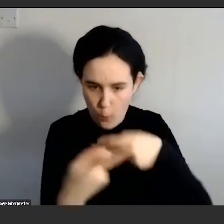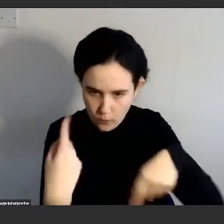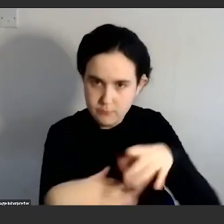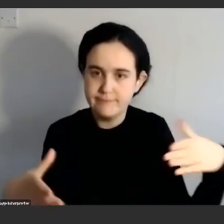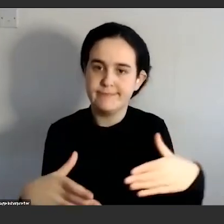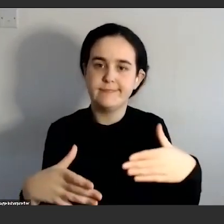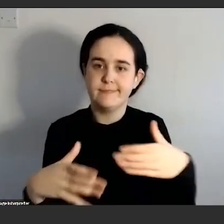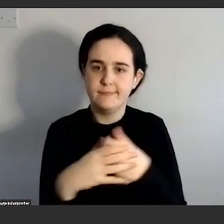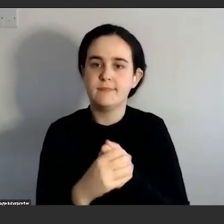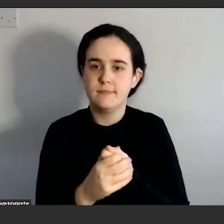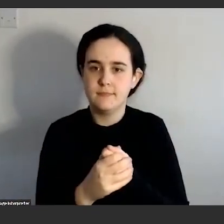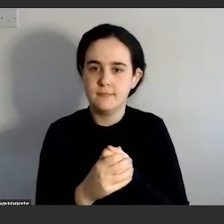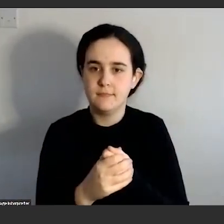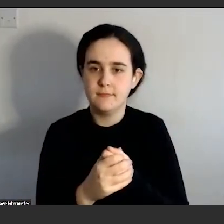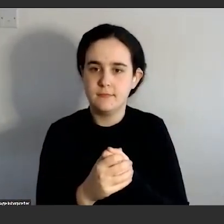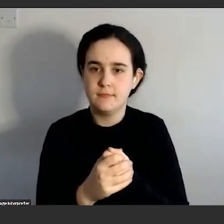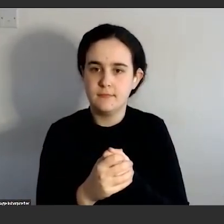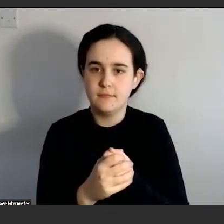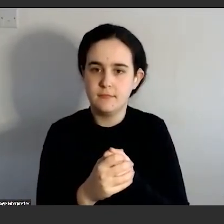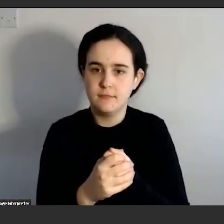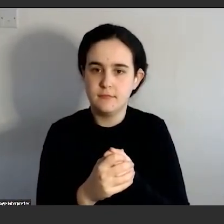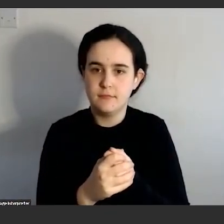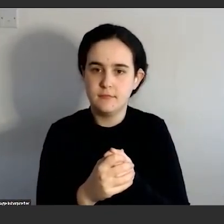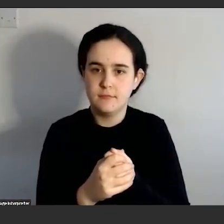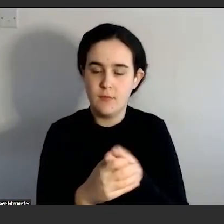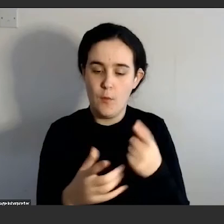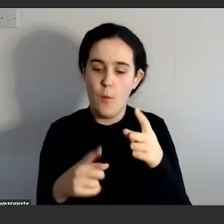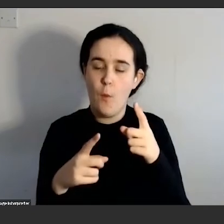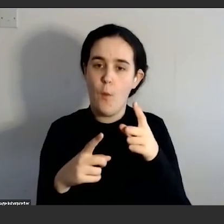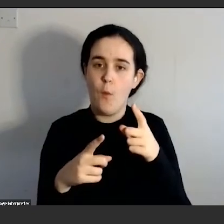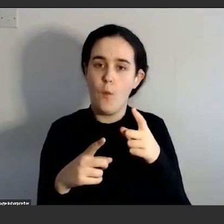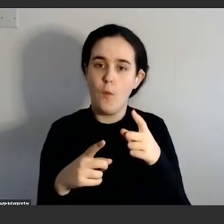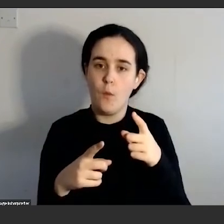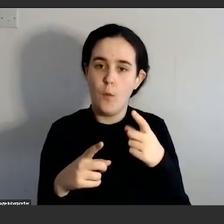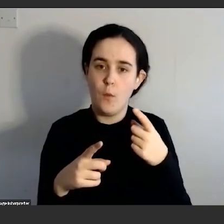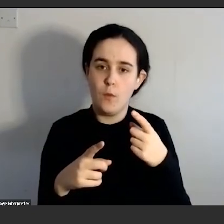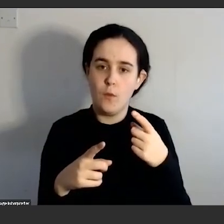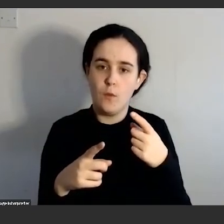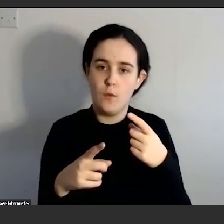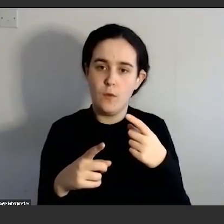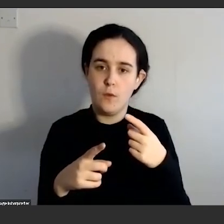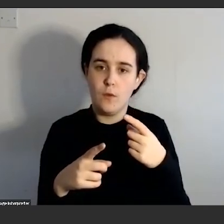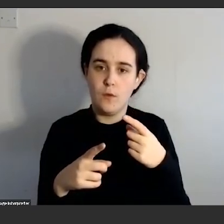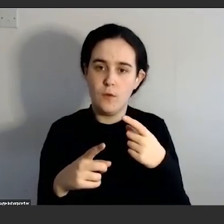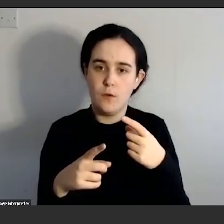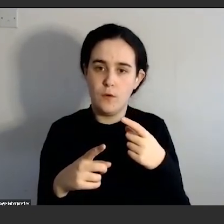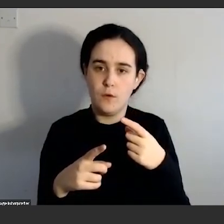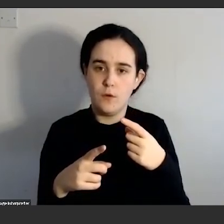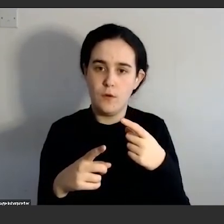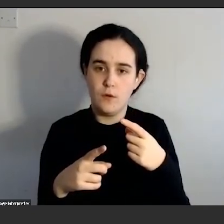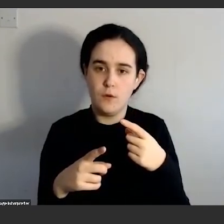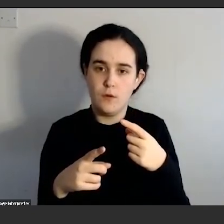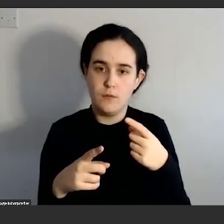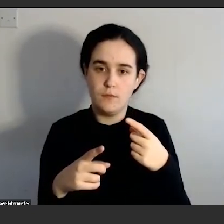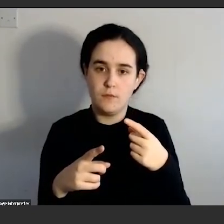NCD community, because it highlights the crossover and the cross-cutting nature of our